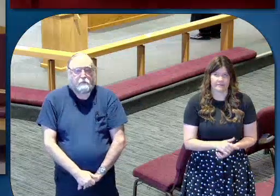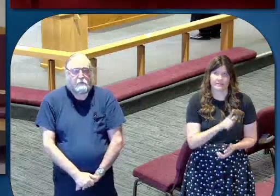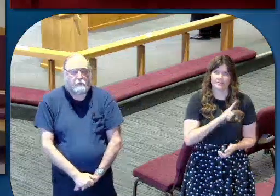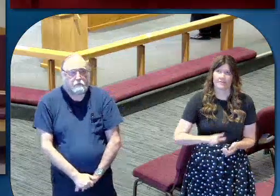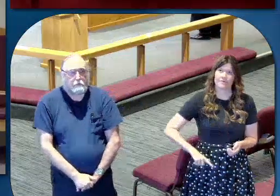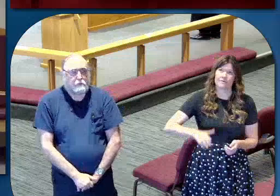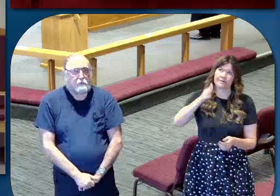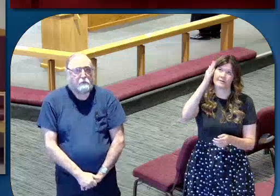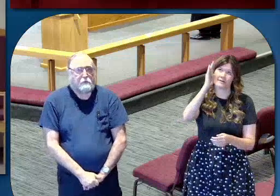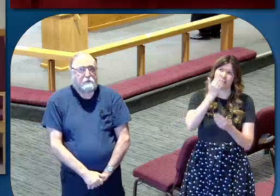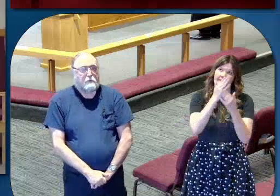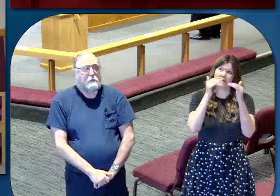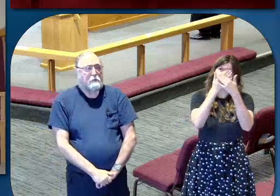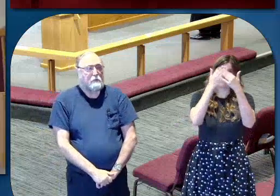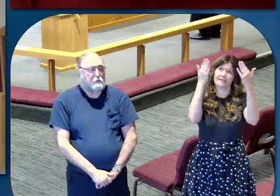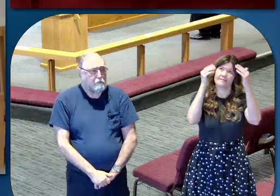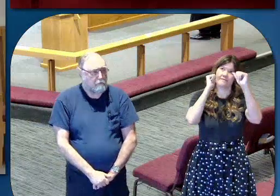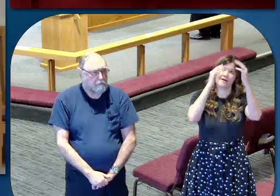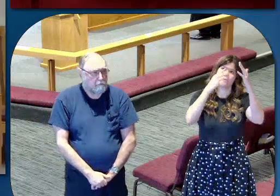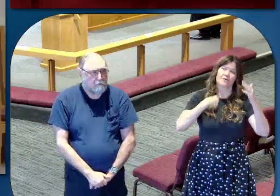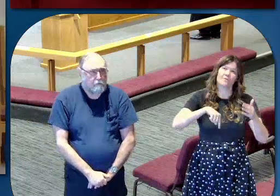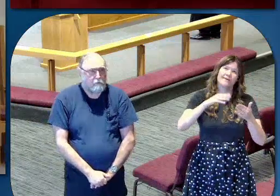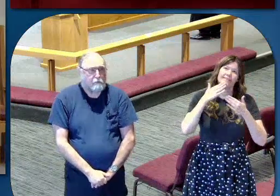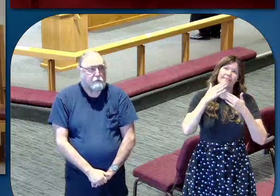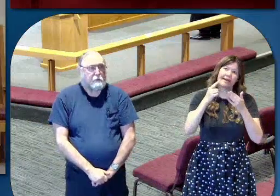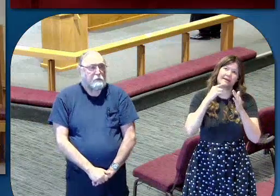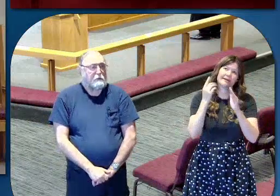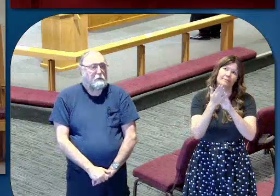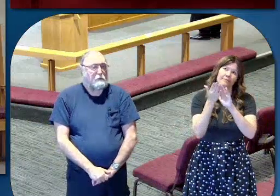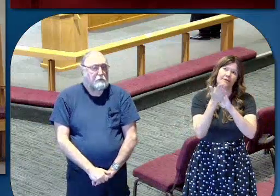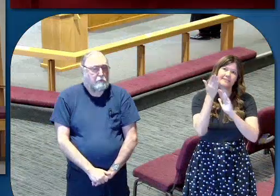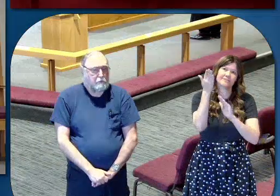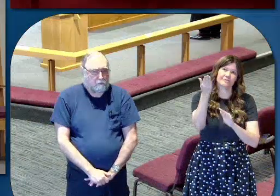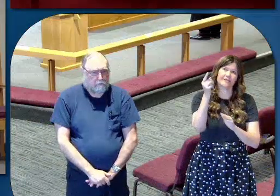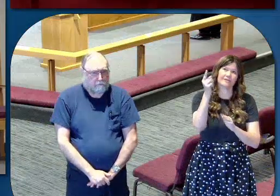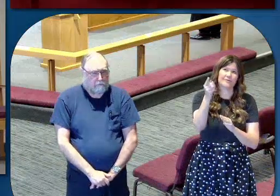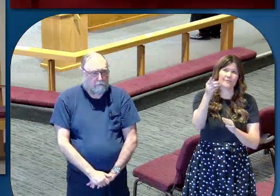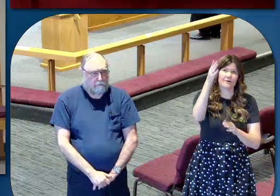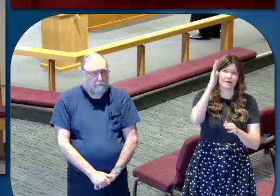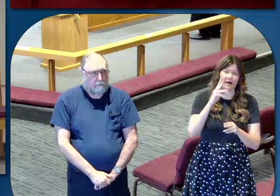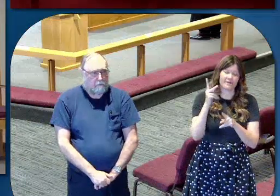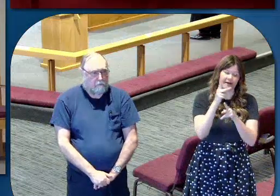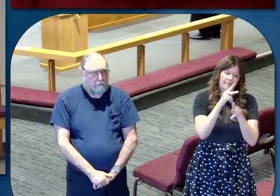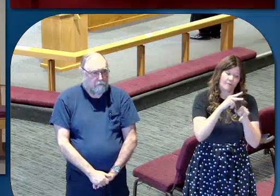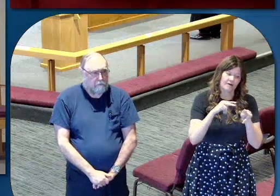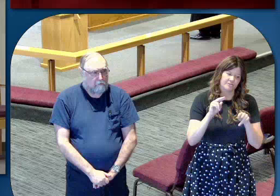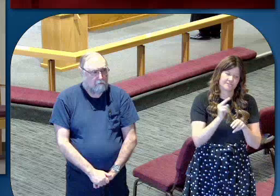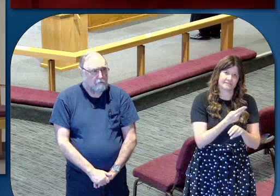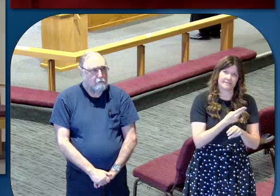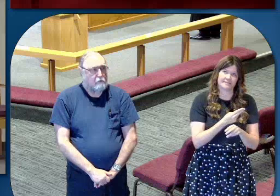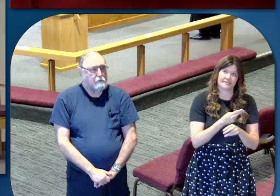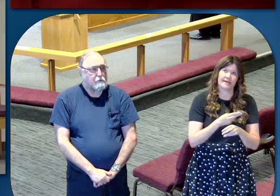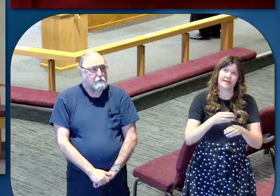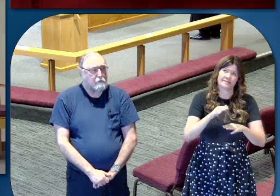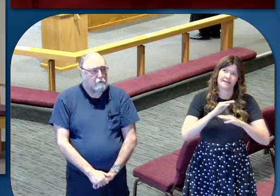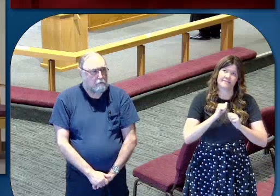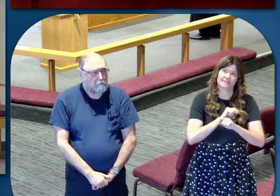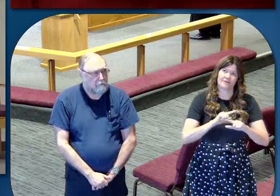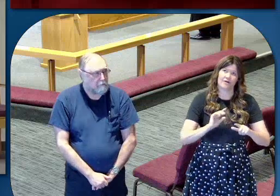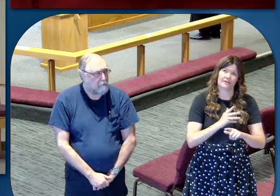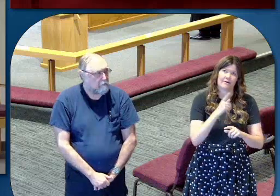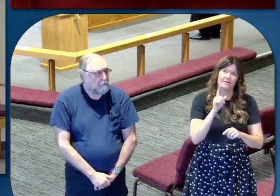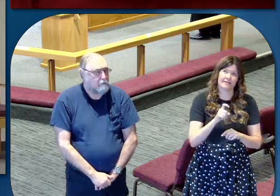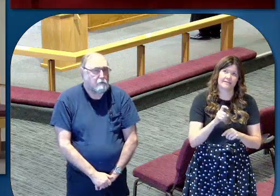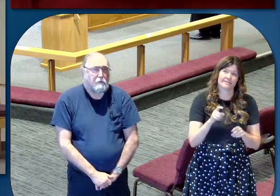God, our Heavenly Father, we thank and praise you that you are a God who watches over us and provides for our every need. As